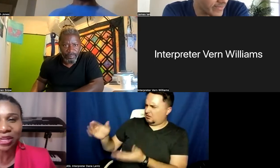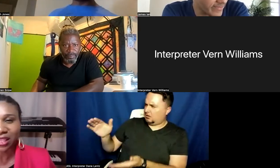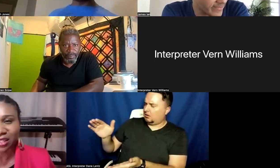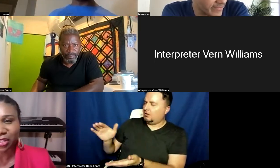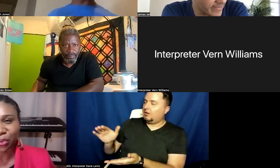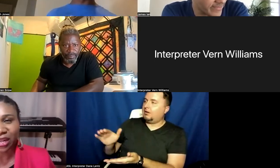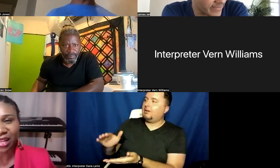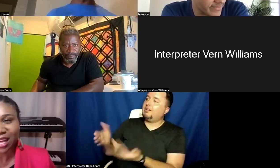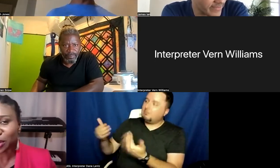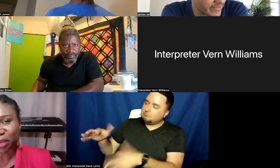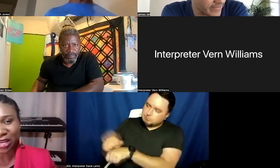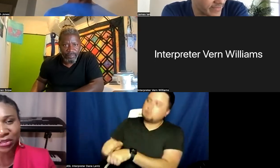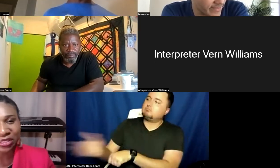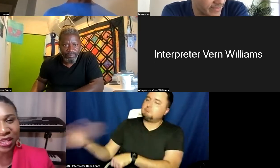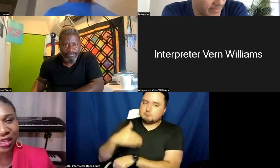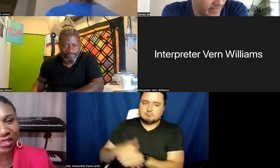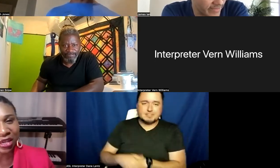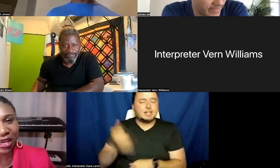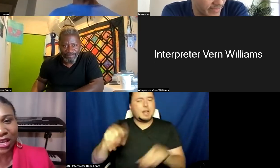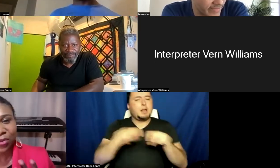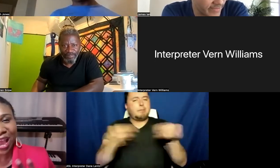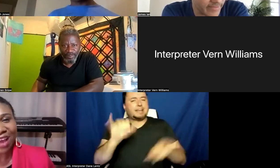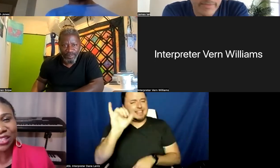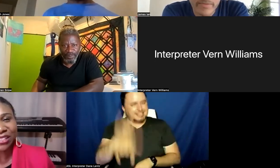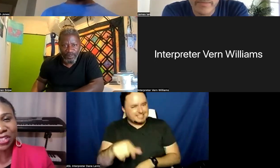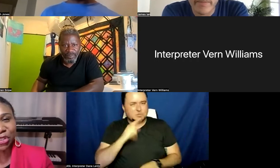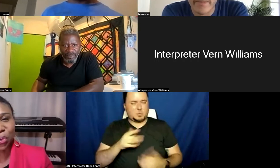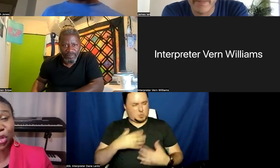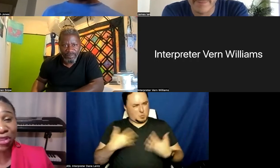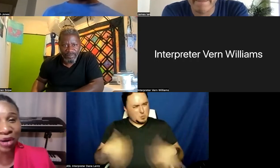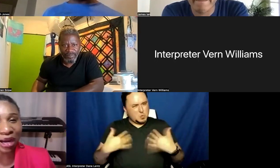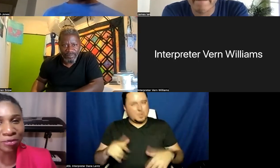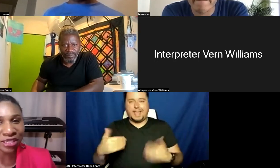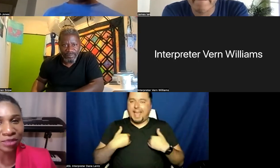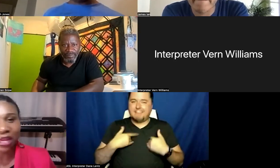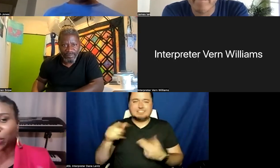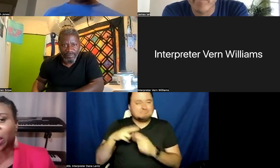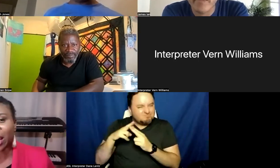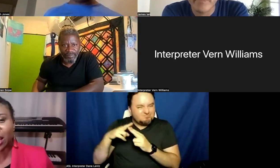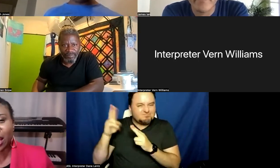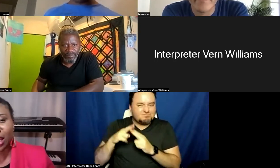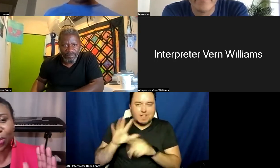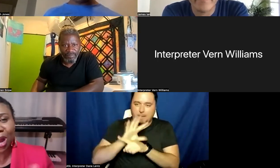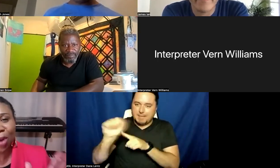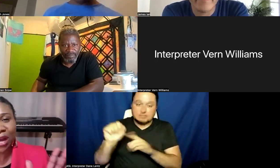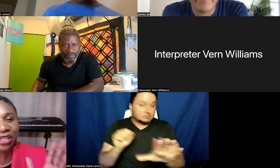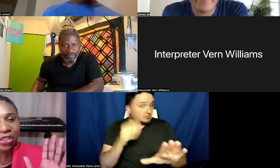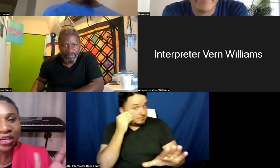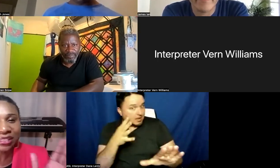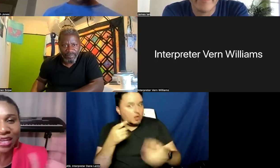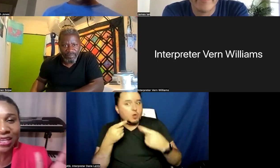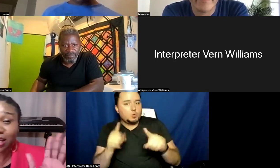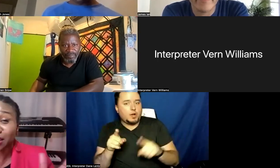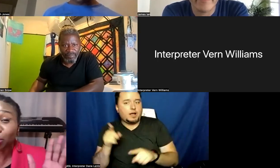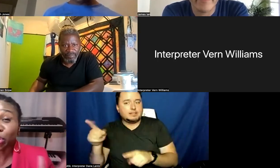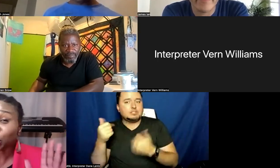that's what I think is such a great, and that's why panels like this, having such cream of the crop, amazing. By the way, Wawa, he tries